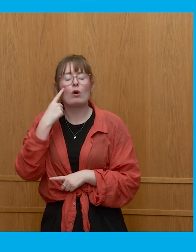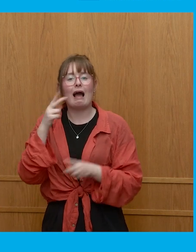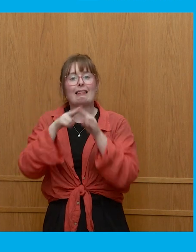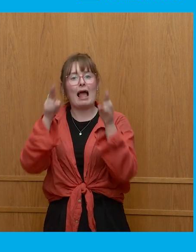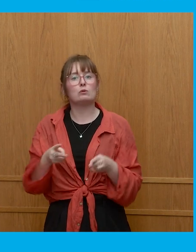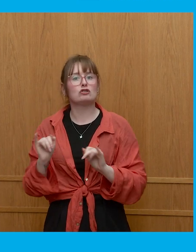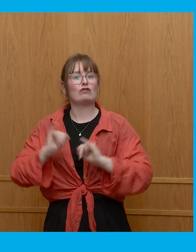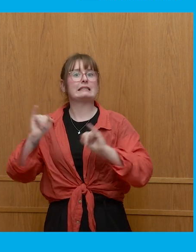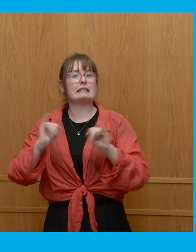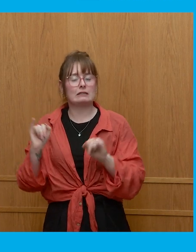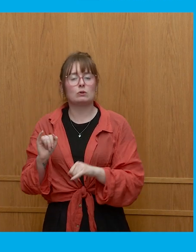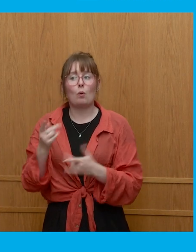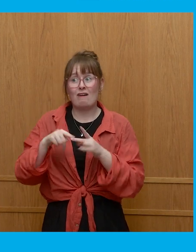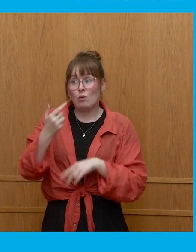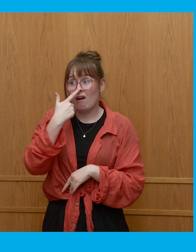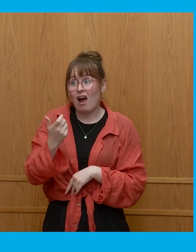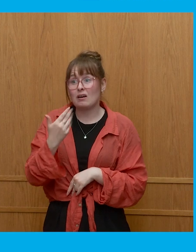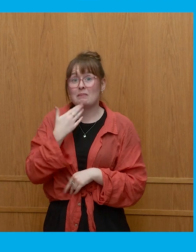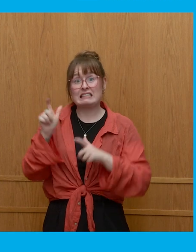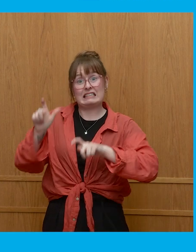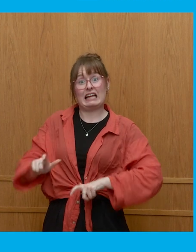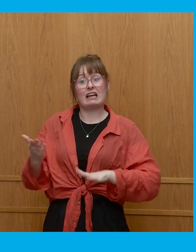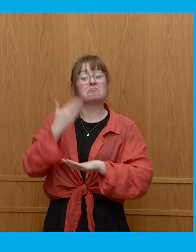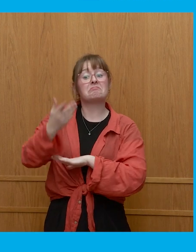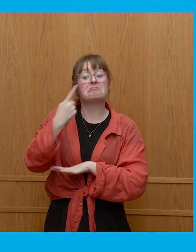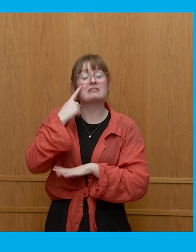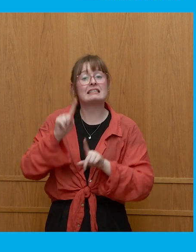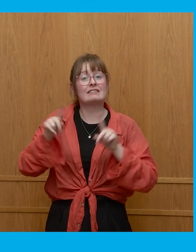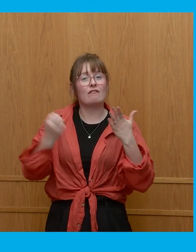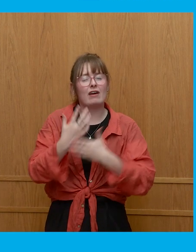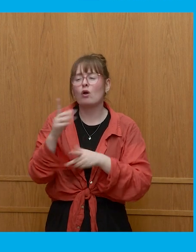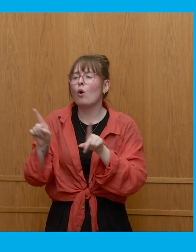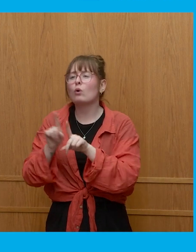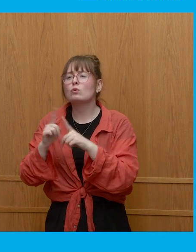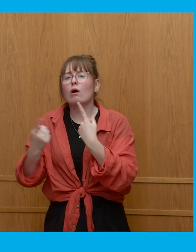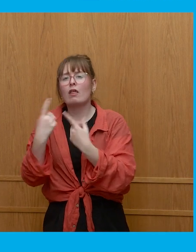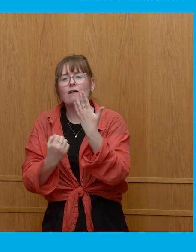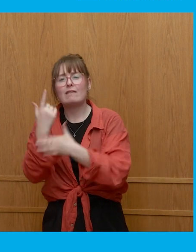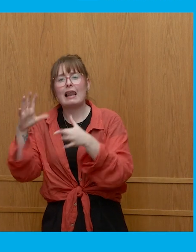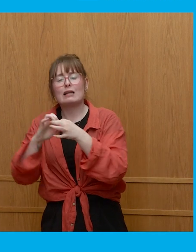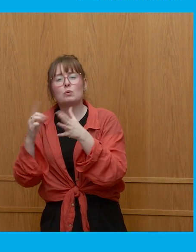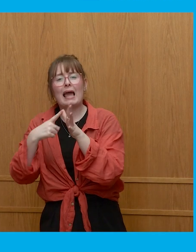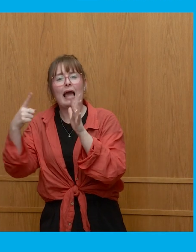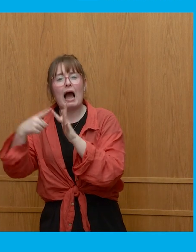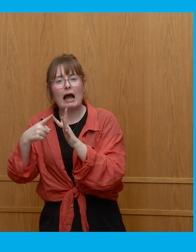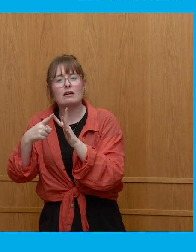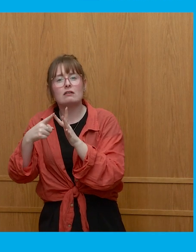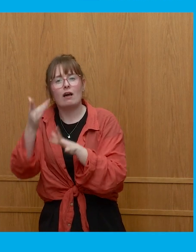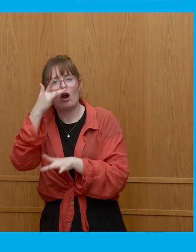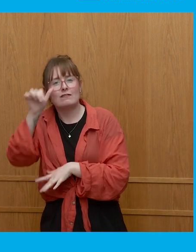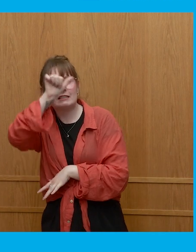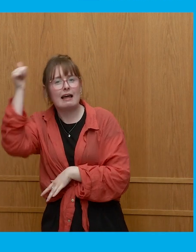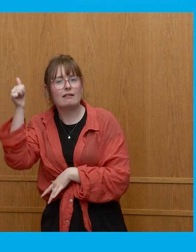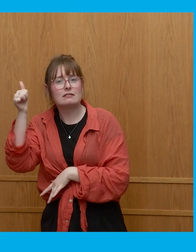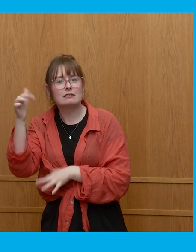So please do, if you can, stay and attend these. There's also one on AI, I think, in politics. And